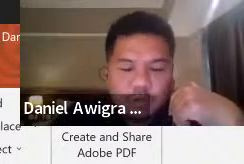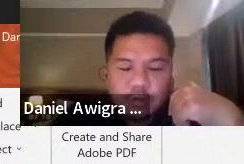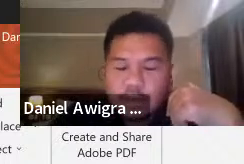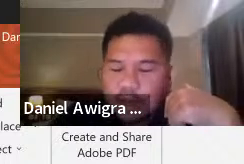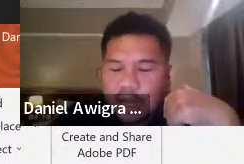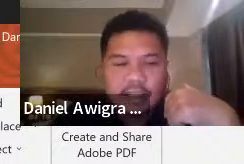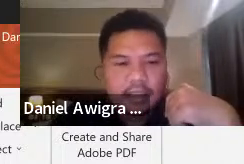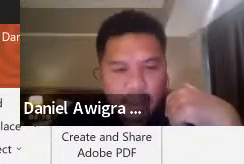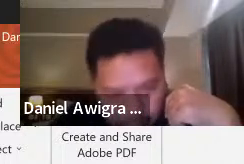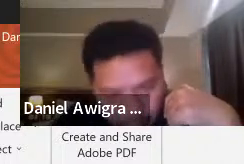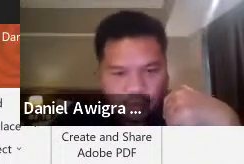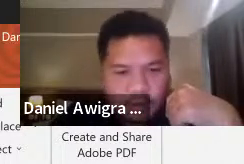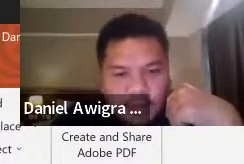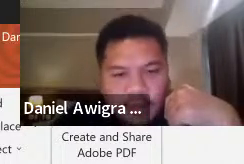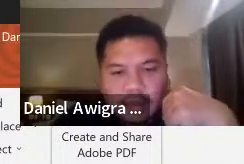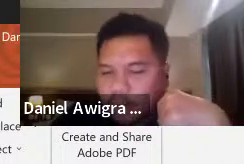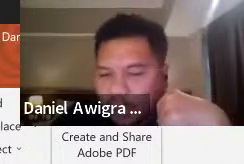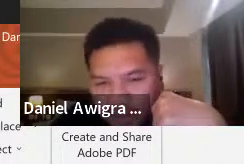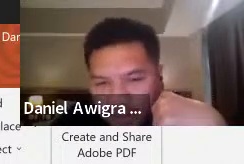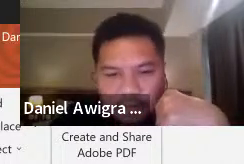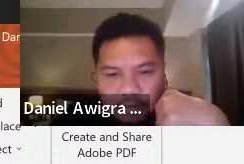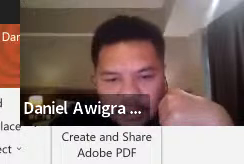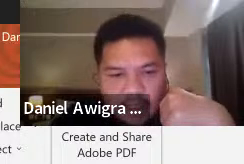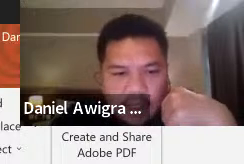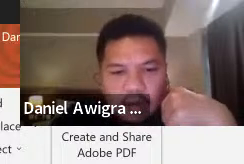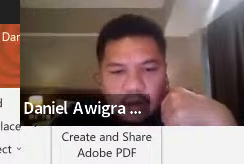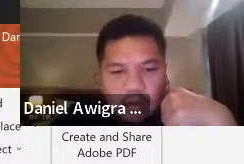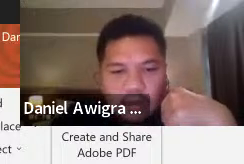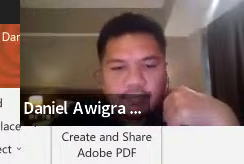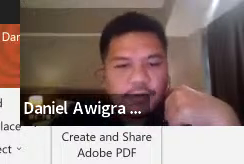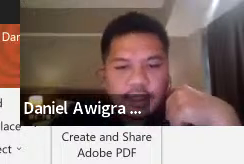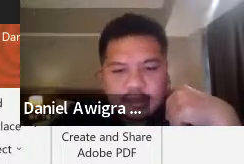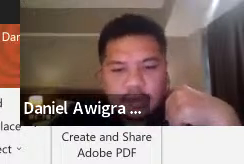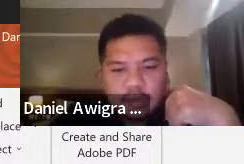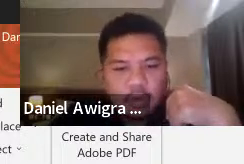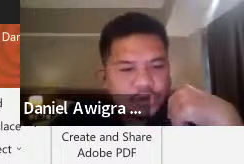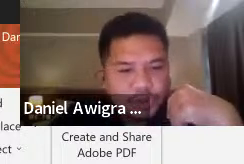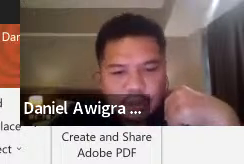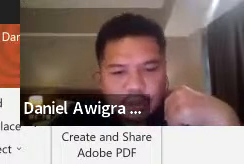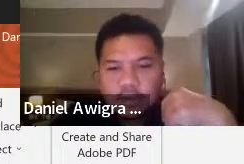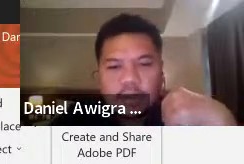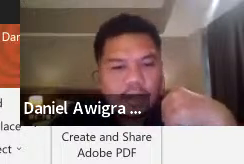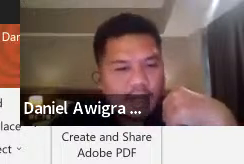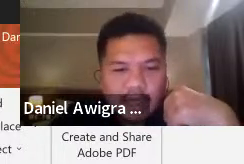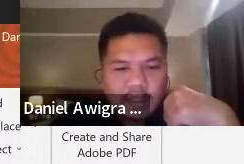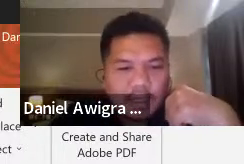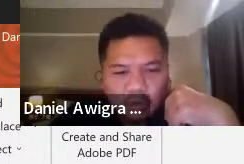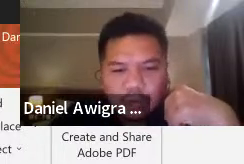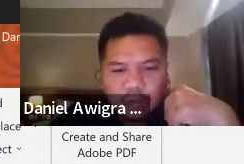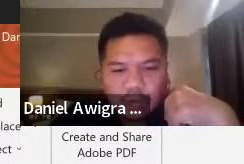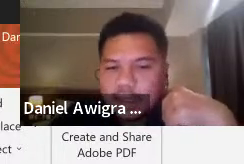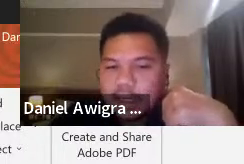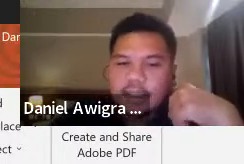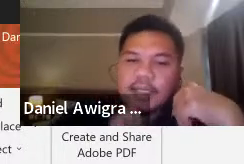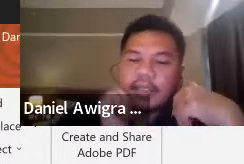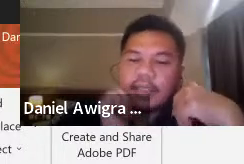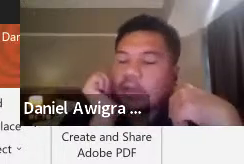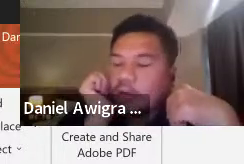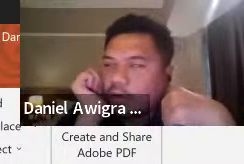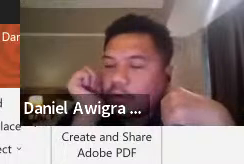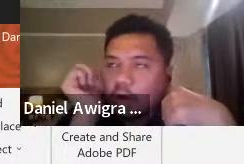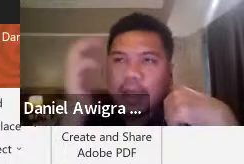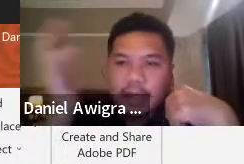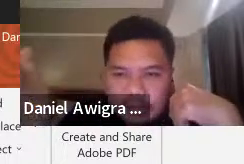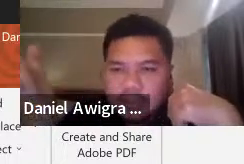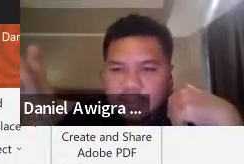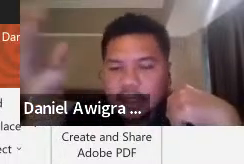from 404 death row inmate in Indonesia have faced torture and other cruel, degrading treatment